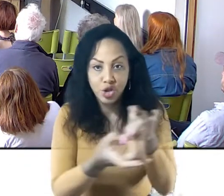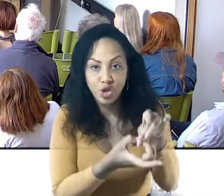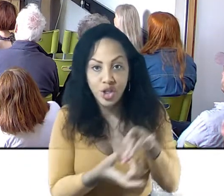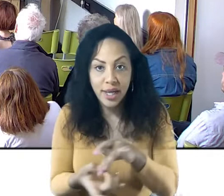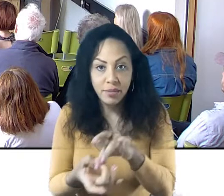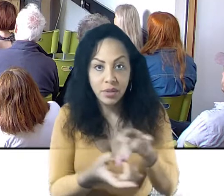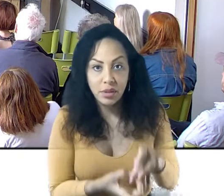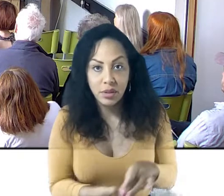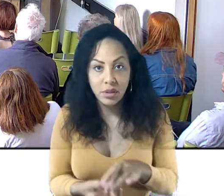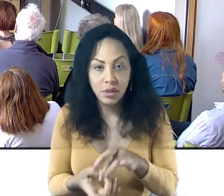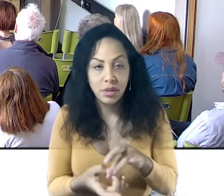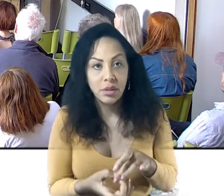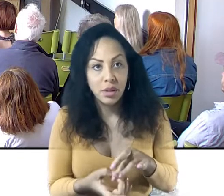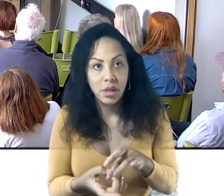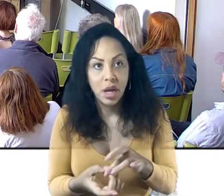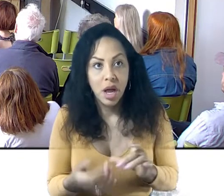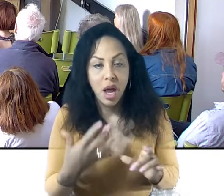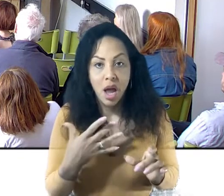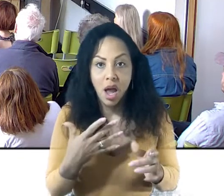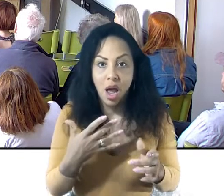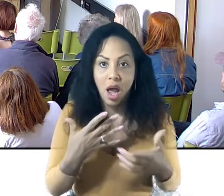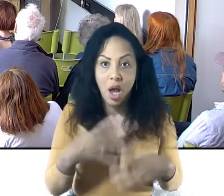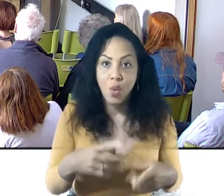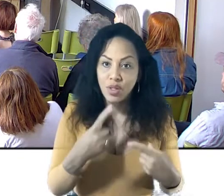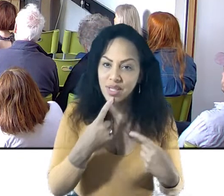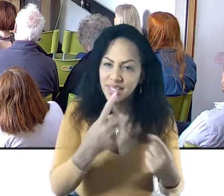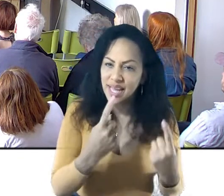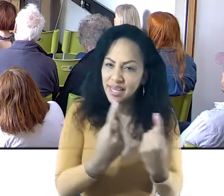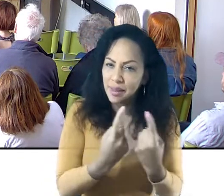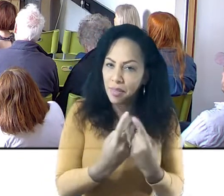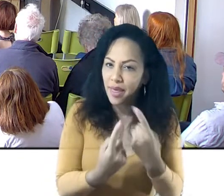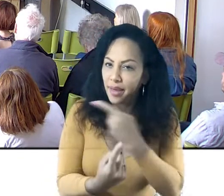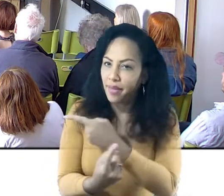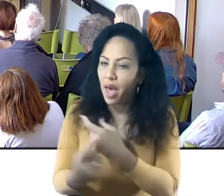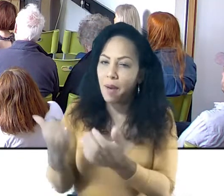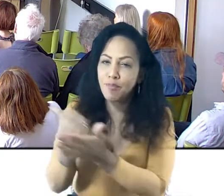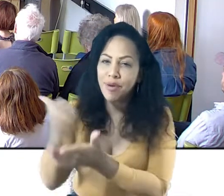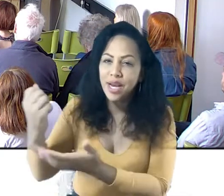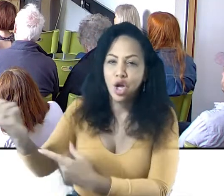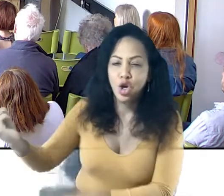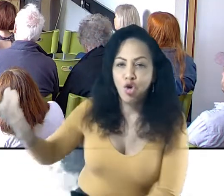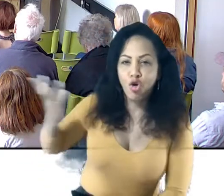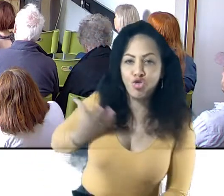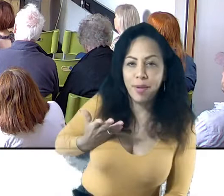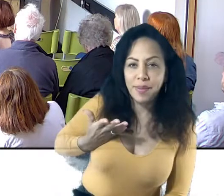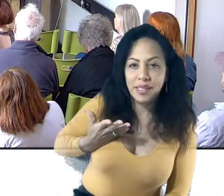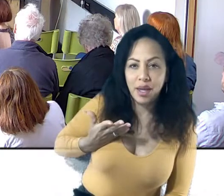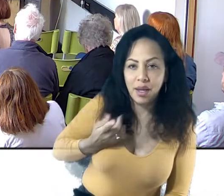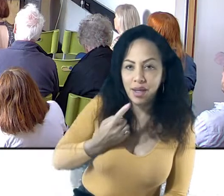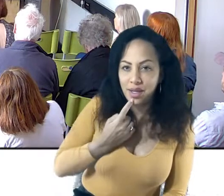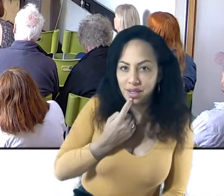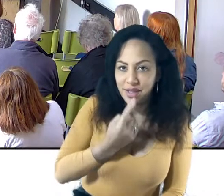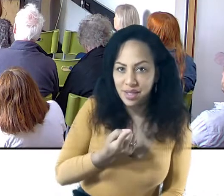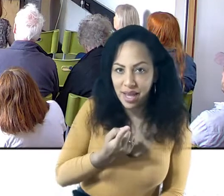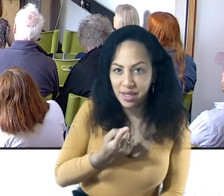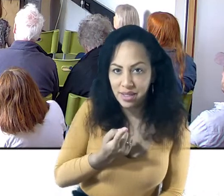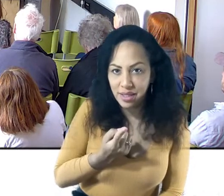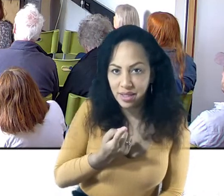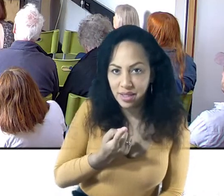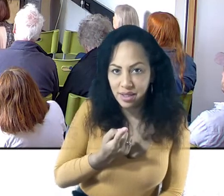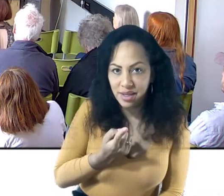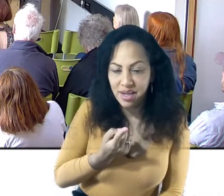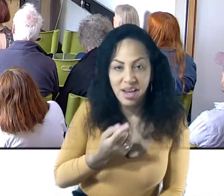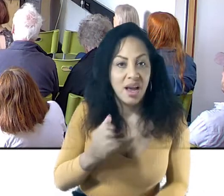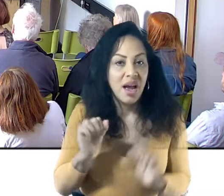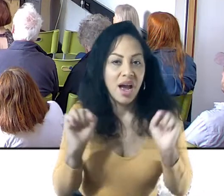brilliant contributors said. She says, I don't think actually I got that little bit of vignette on